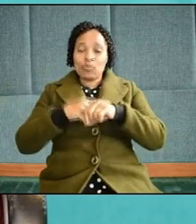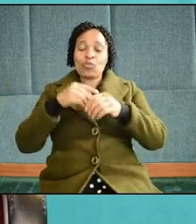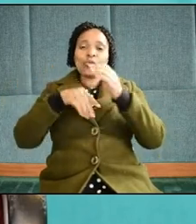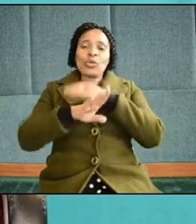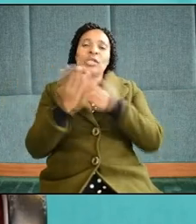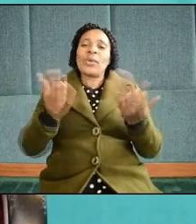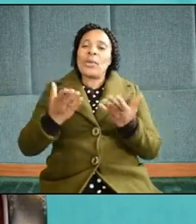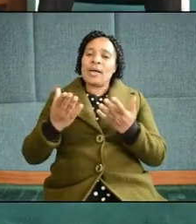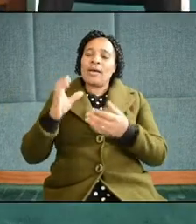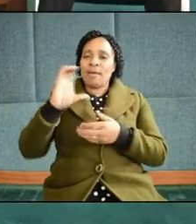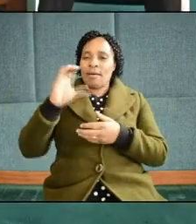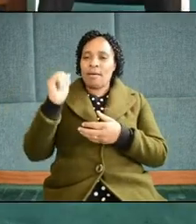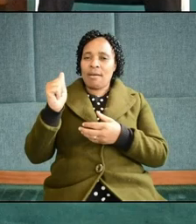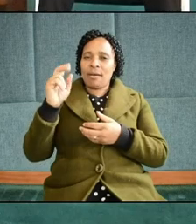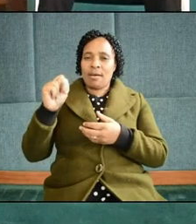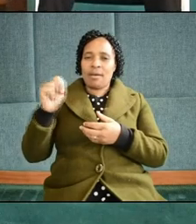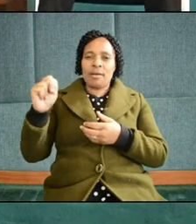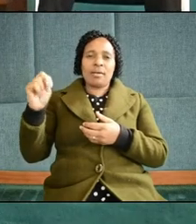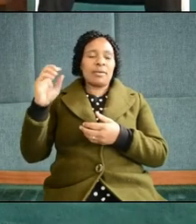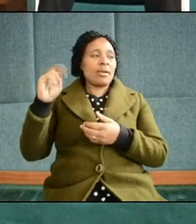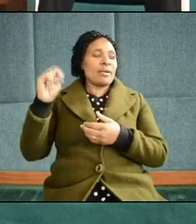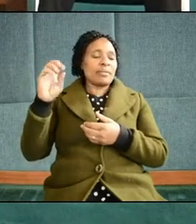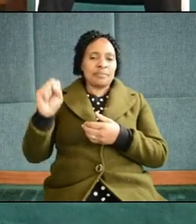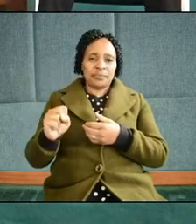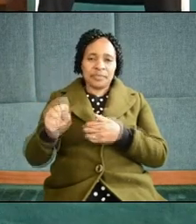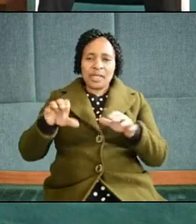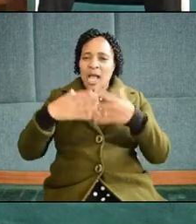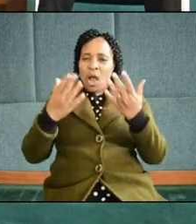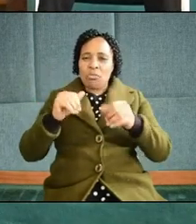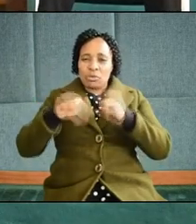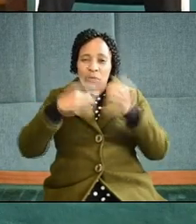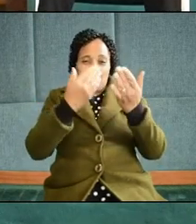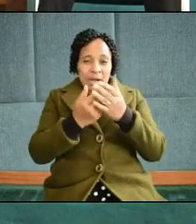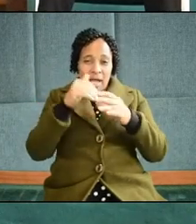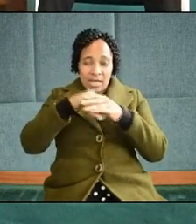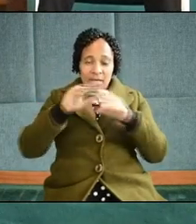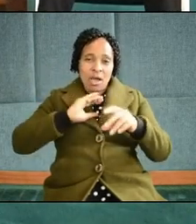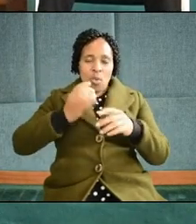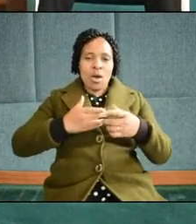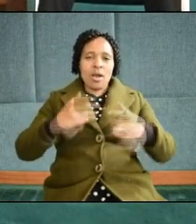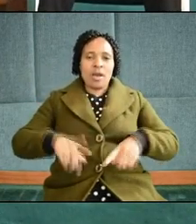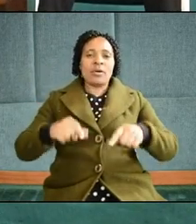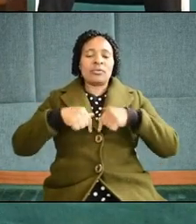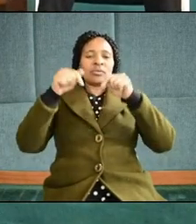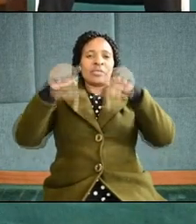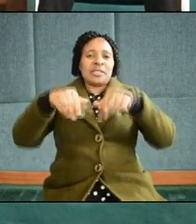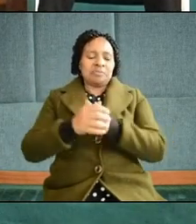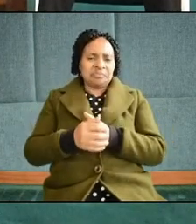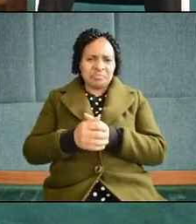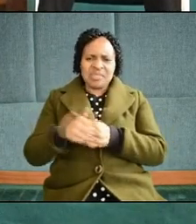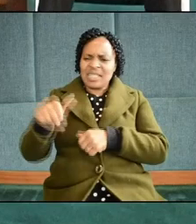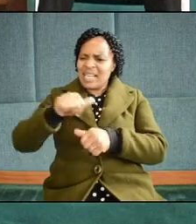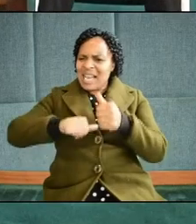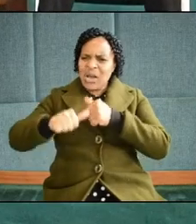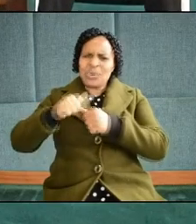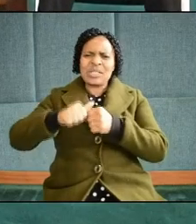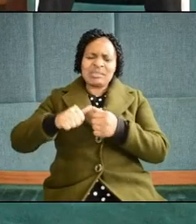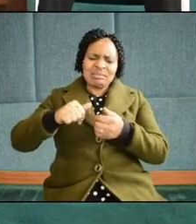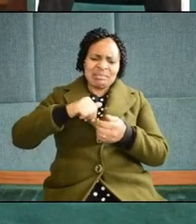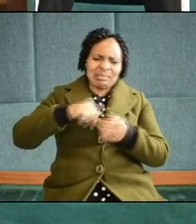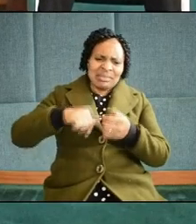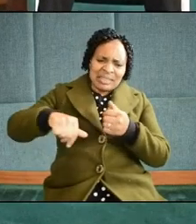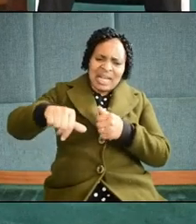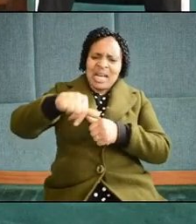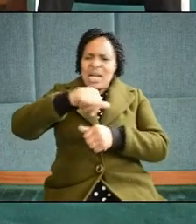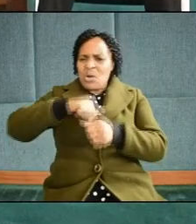Canaan. And how is this applicable in our lives today? Are we going around in circles?